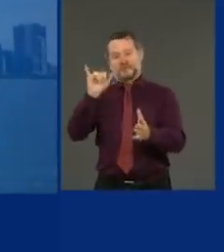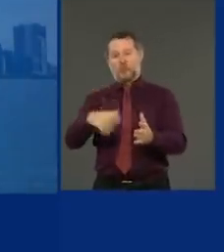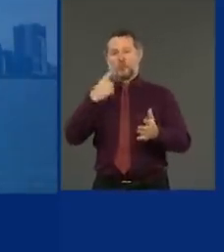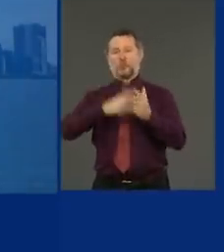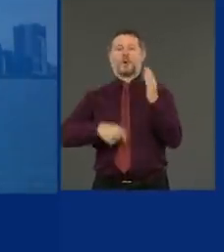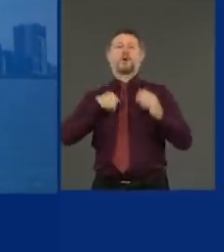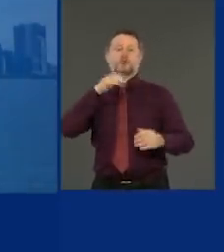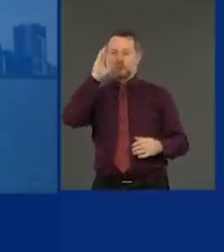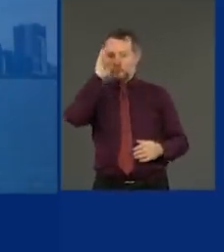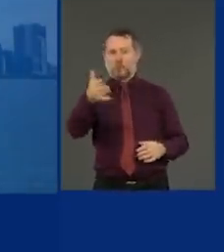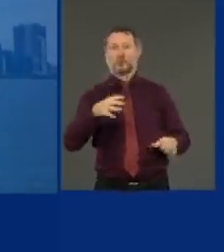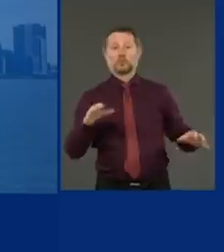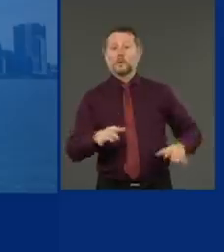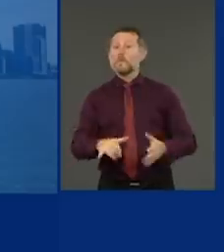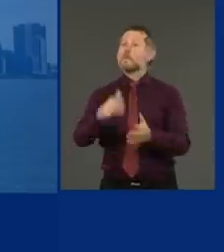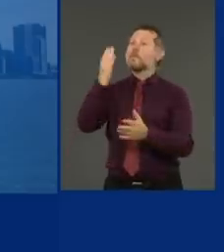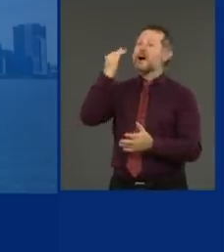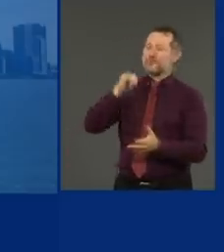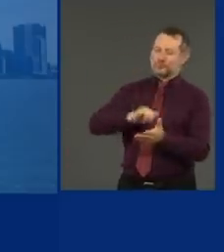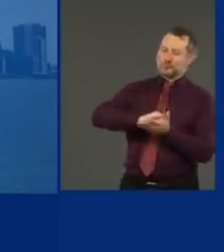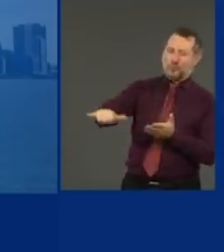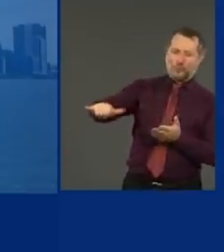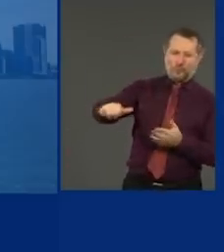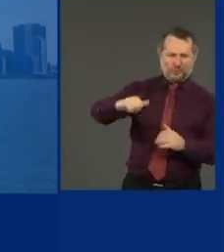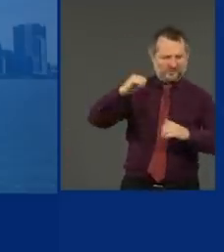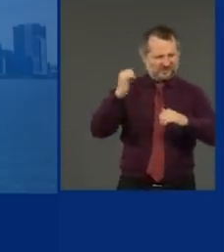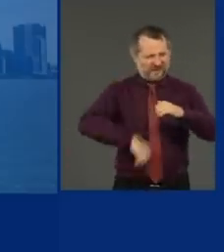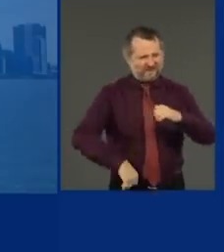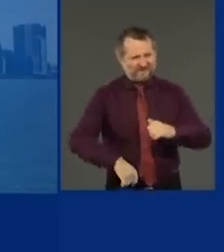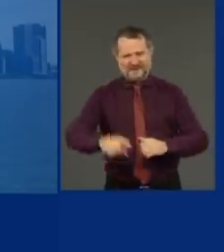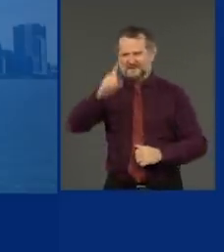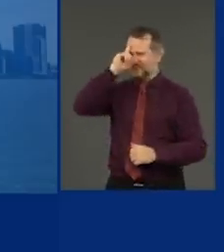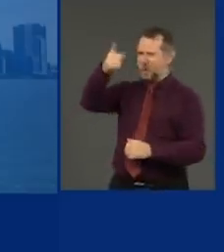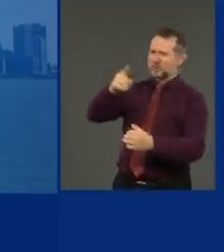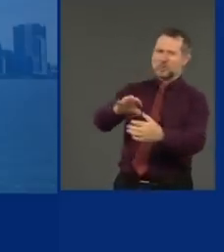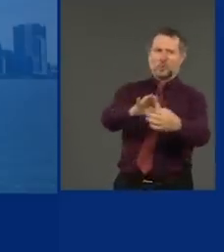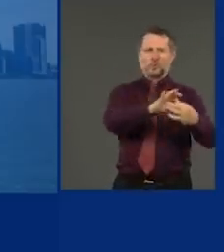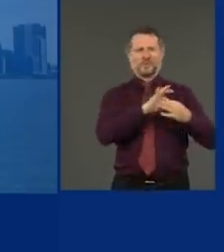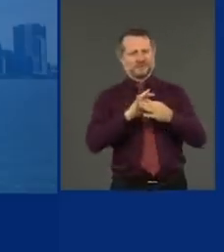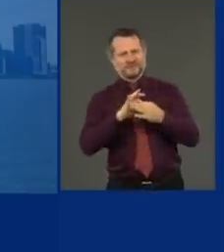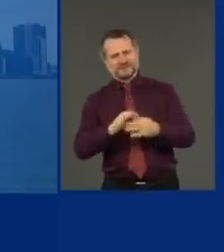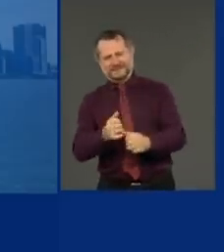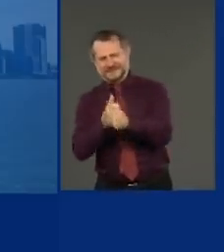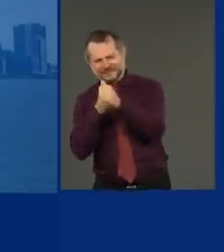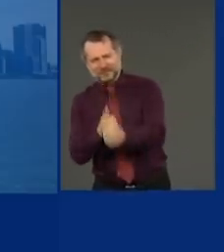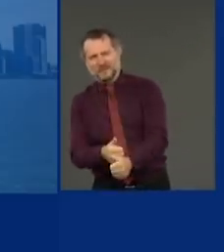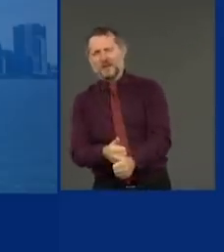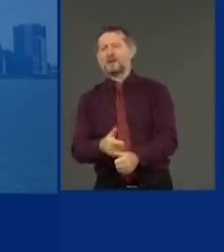because we are New York tough, which is smart, which is united, which is disciplined, which is loving.